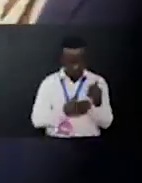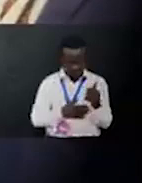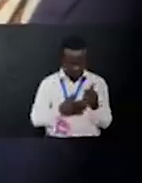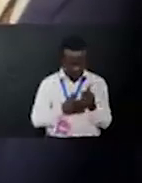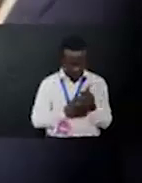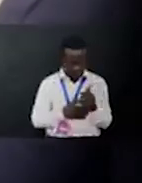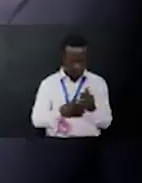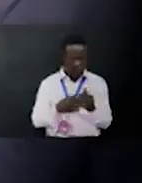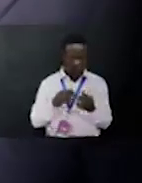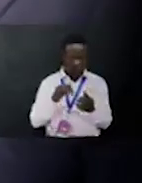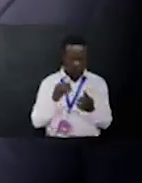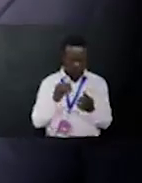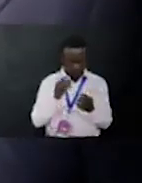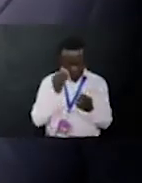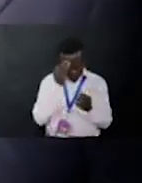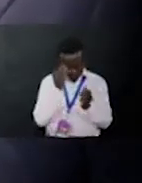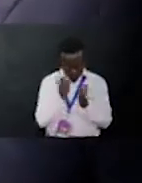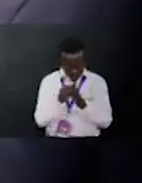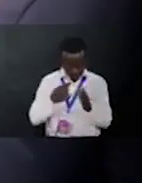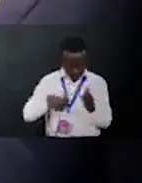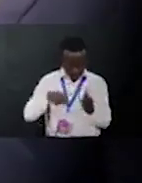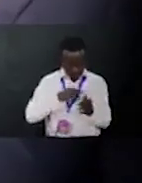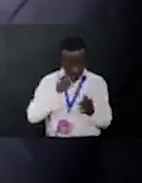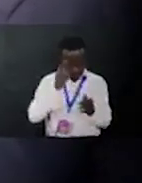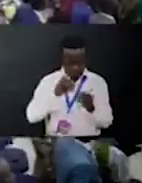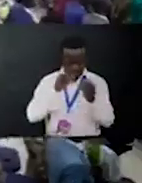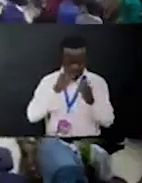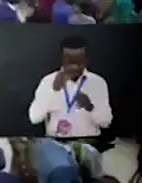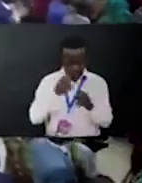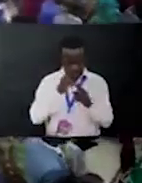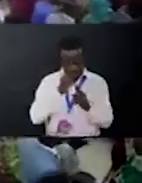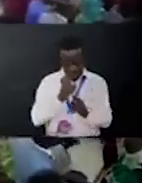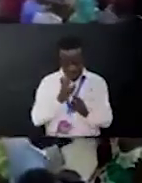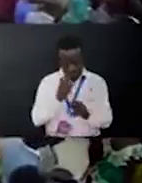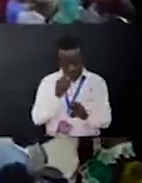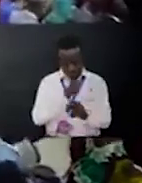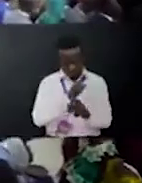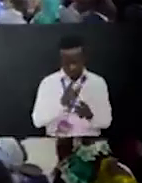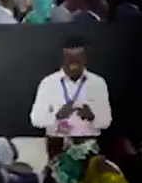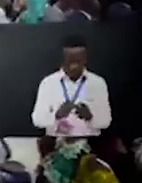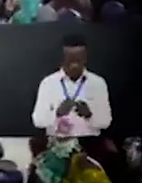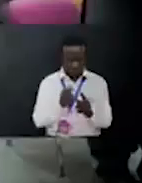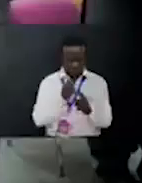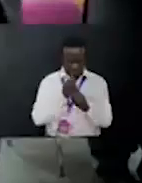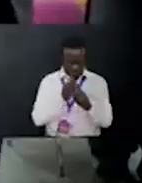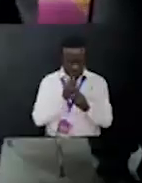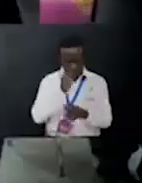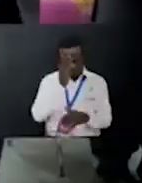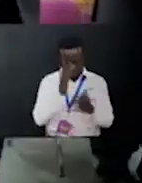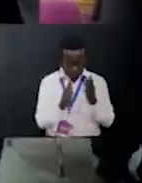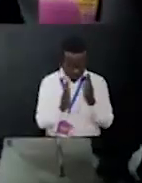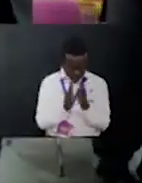it shall be real. And Lord, we want to bless your name. We honor you, God. Lomo shikatanda